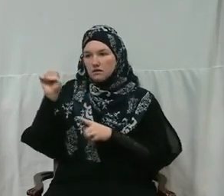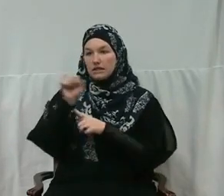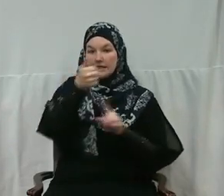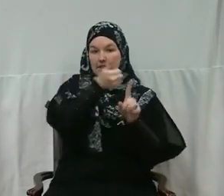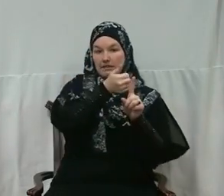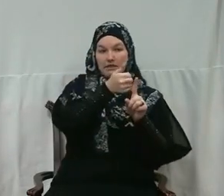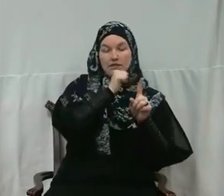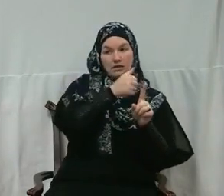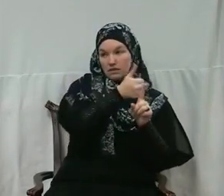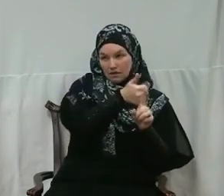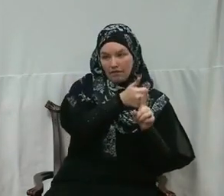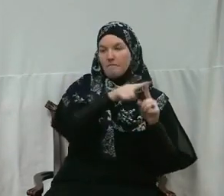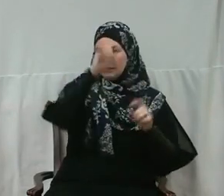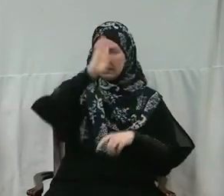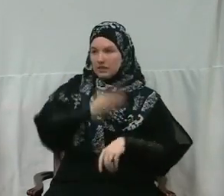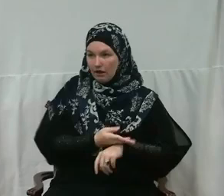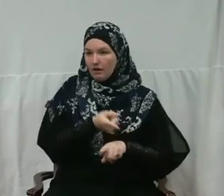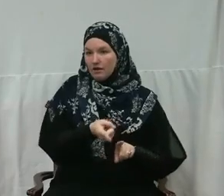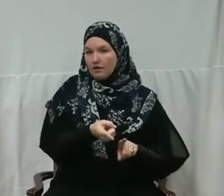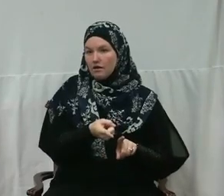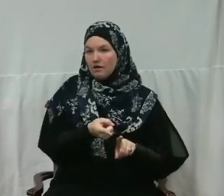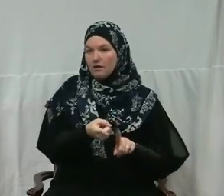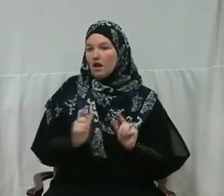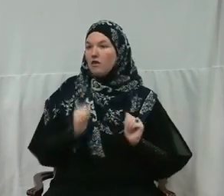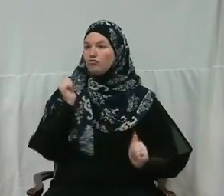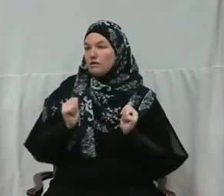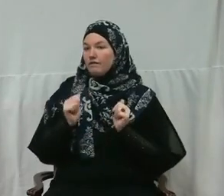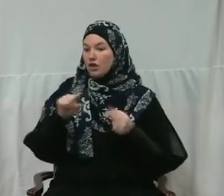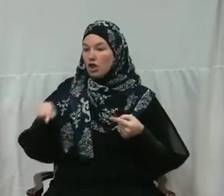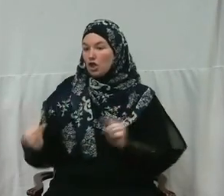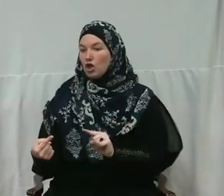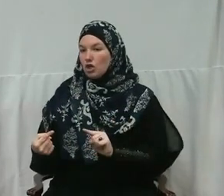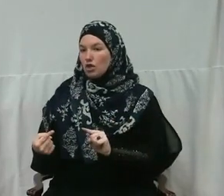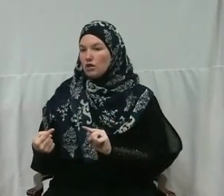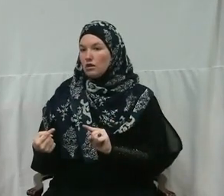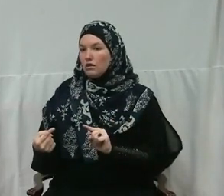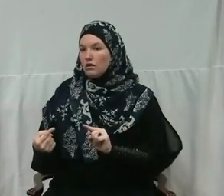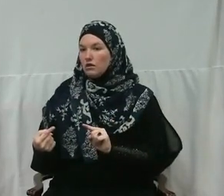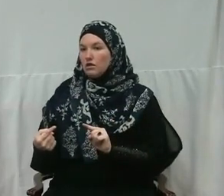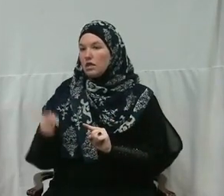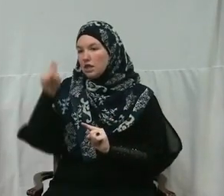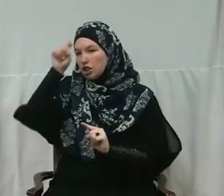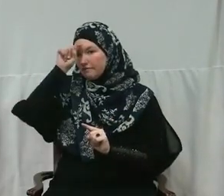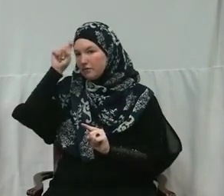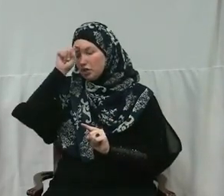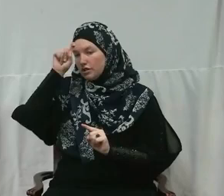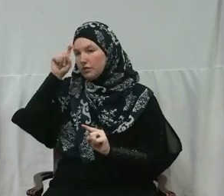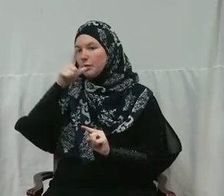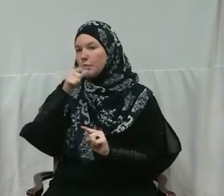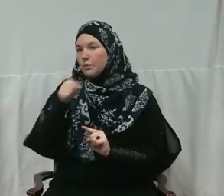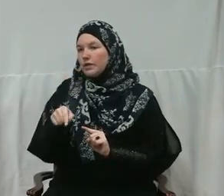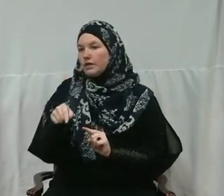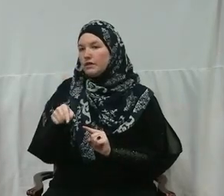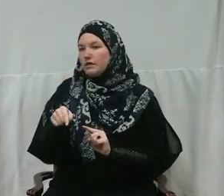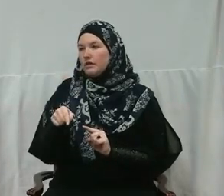himself, but his son aggressively attacked a Copt, an Egyptian who happened to be